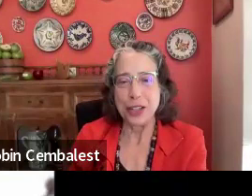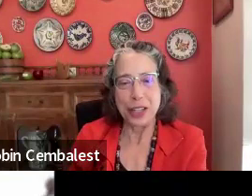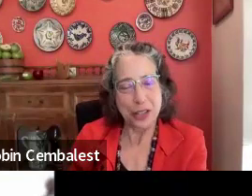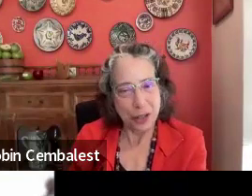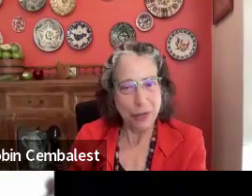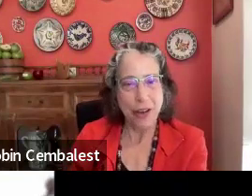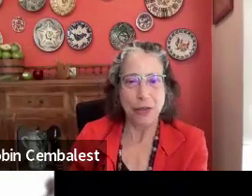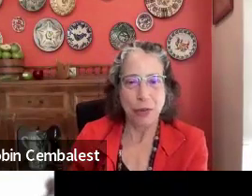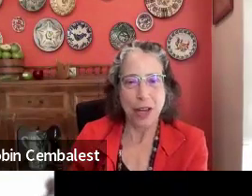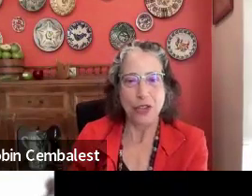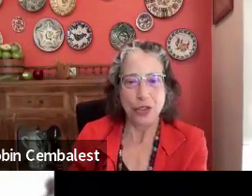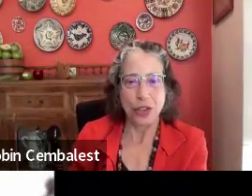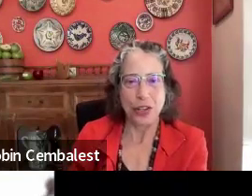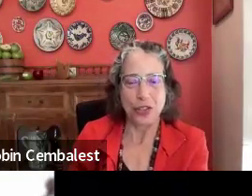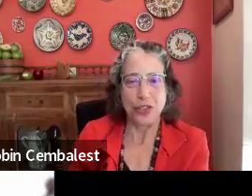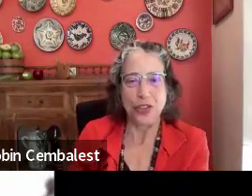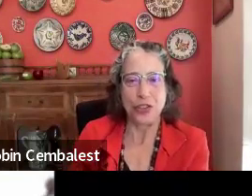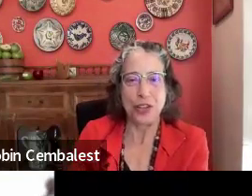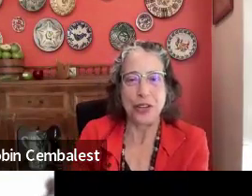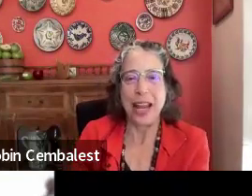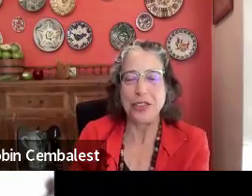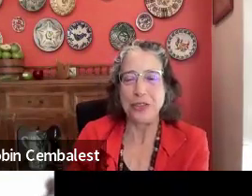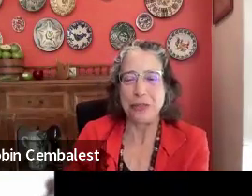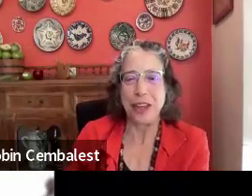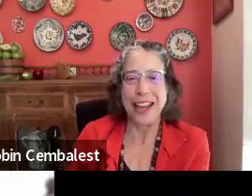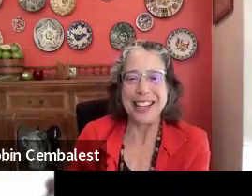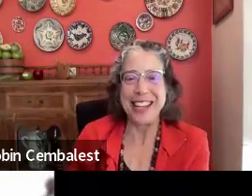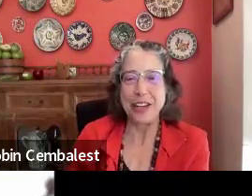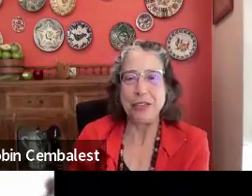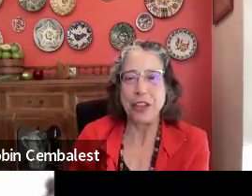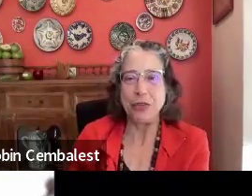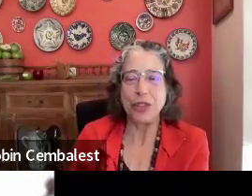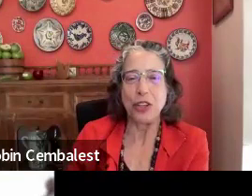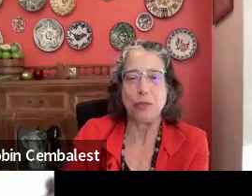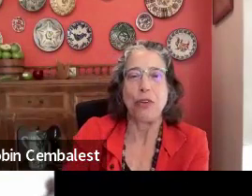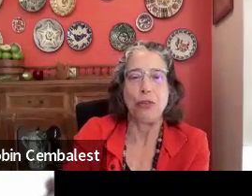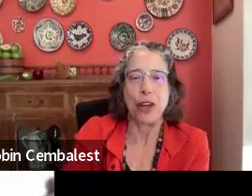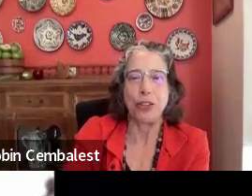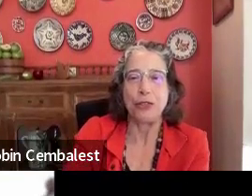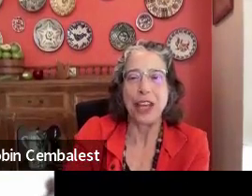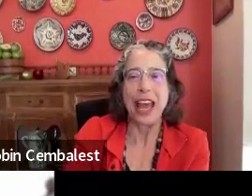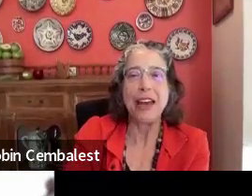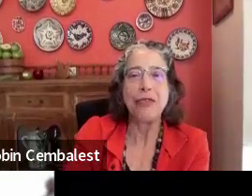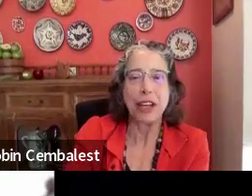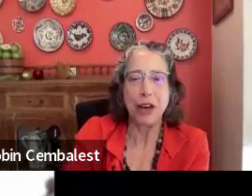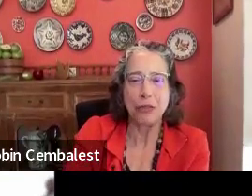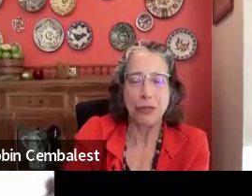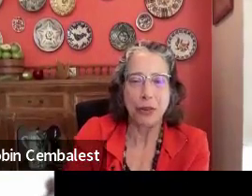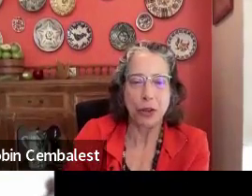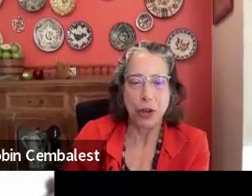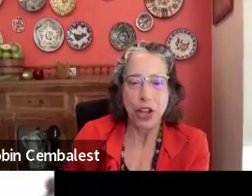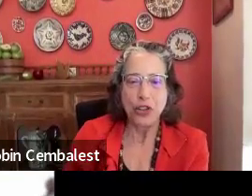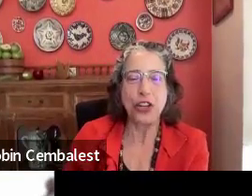an identity signifier, right? It stands in for the idea of using your profile, using every